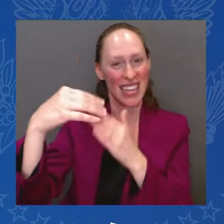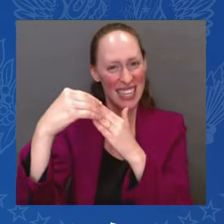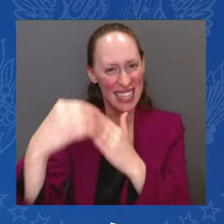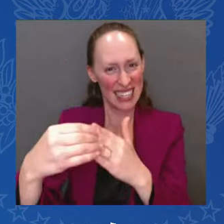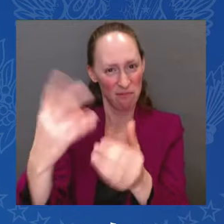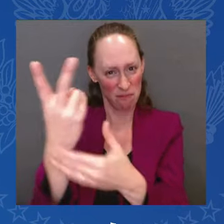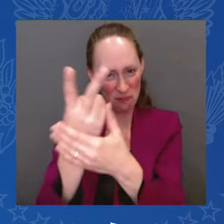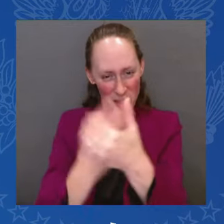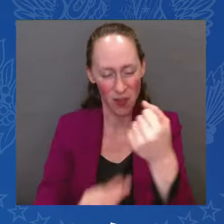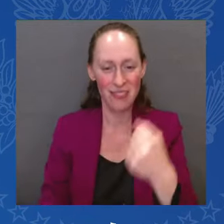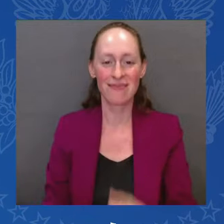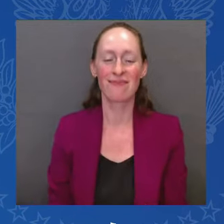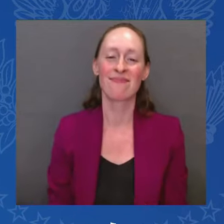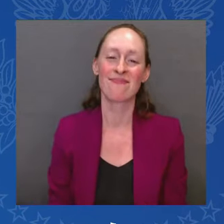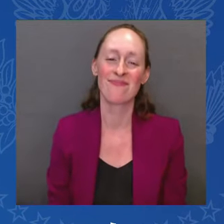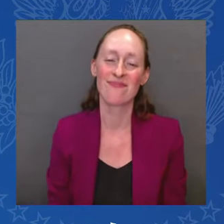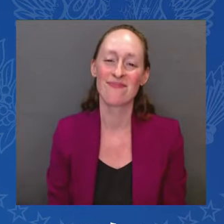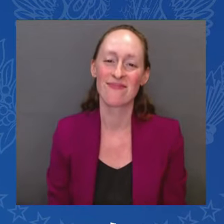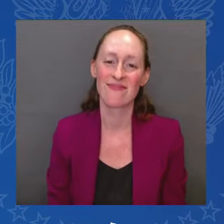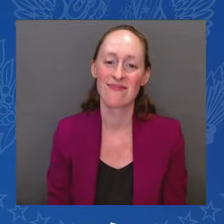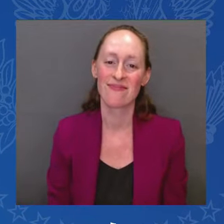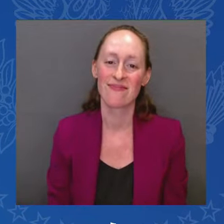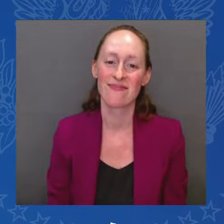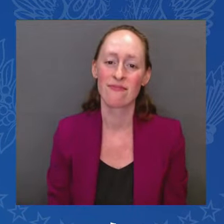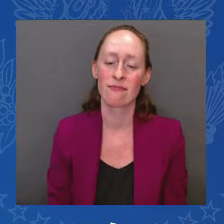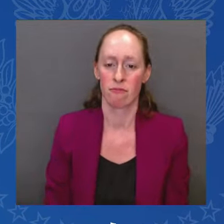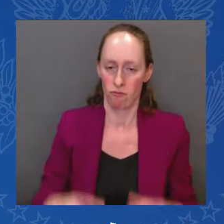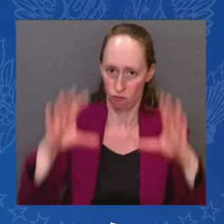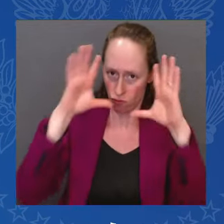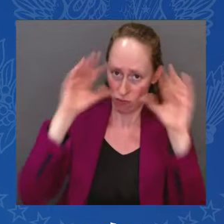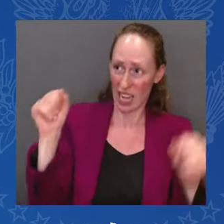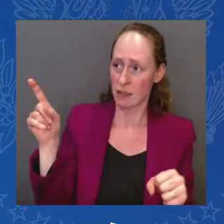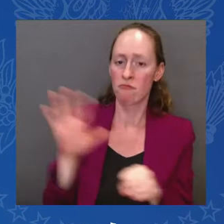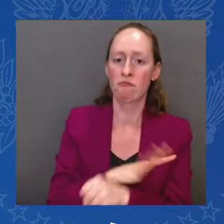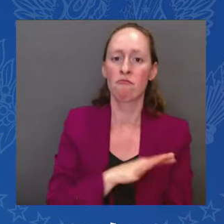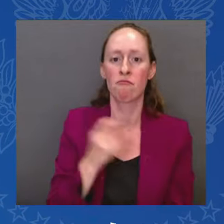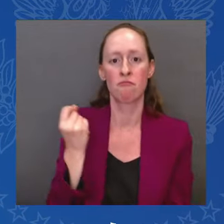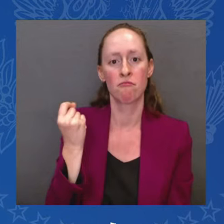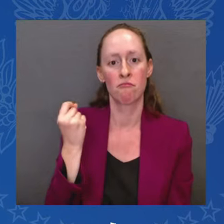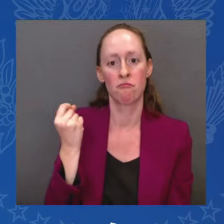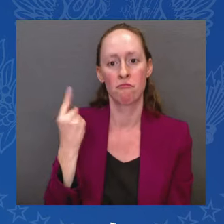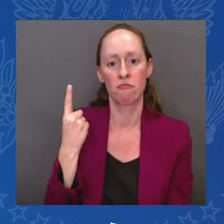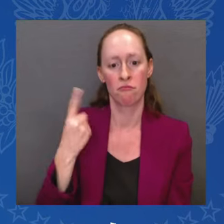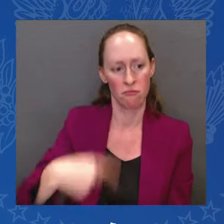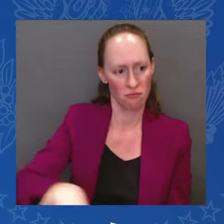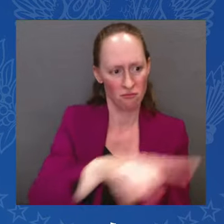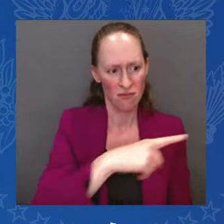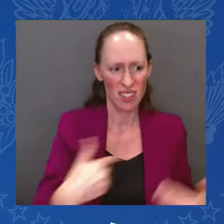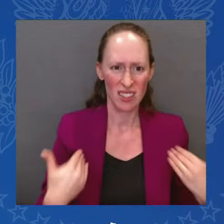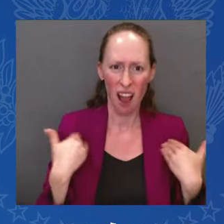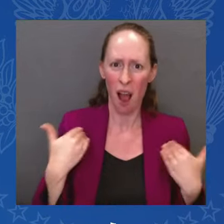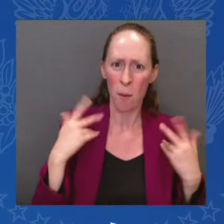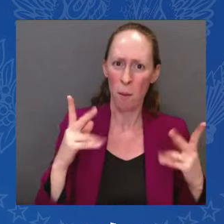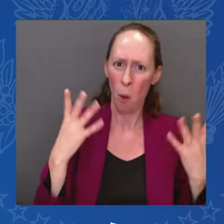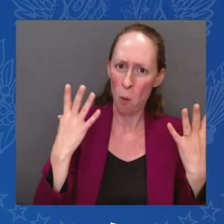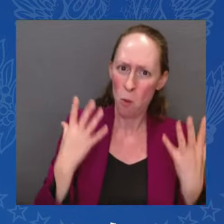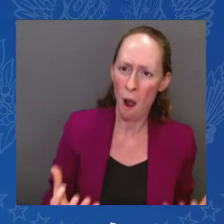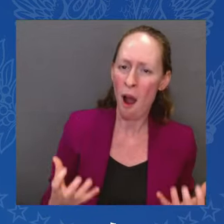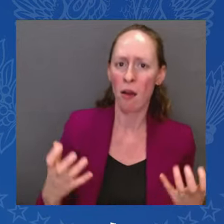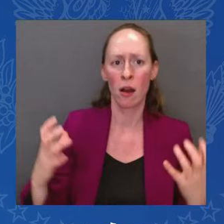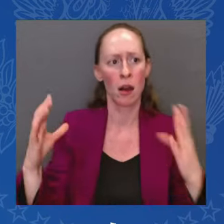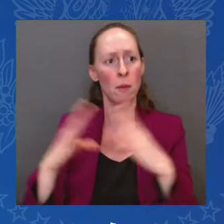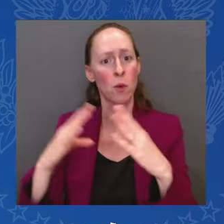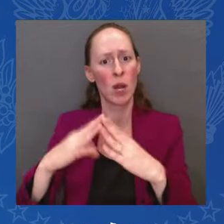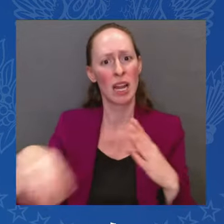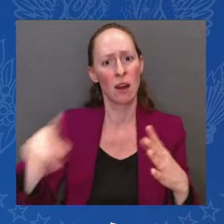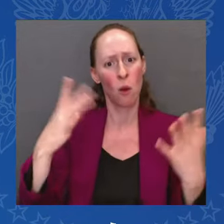See, the president understands that this issue, especially for young people, especially for marginalized communities, is a matter of survival. He's a president who's